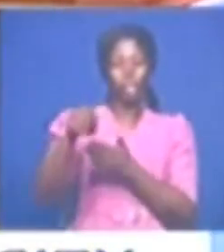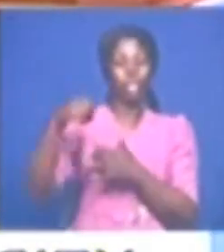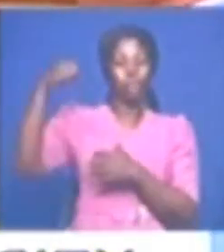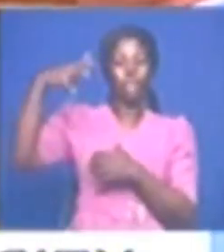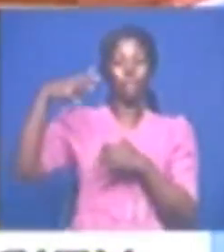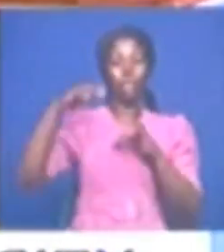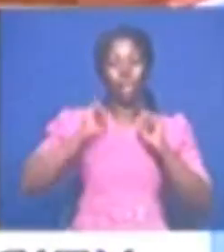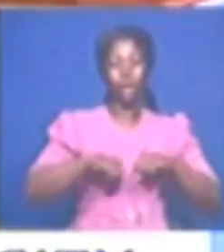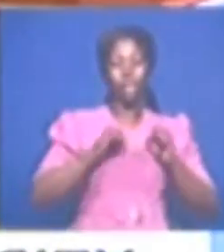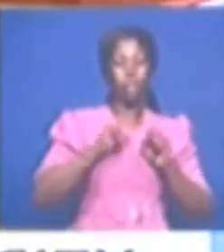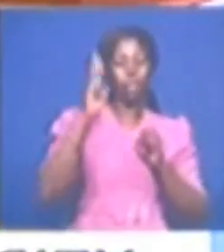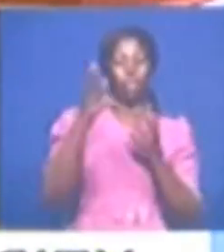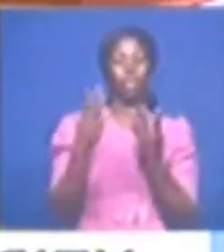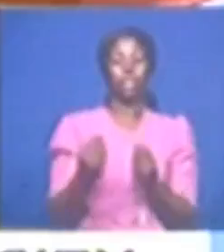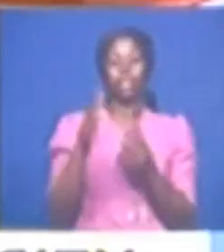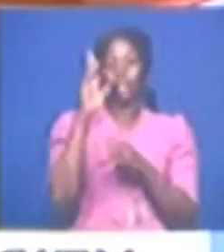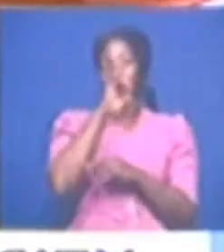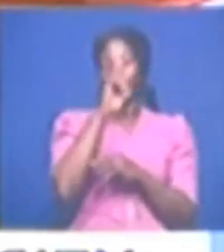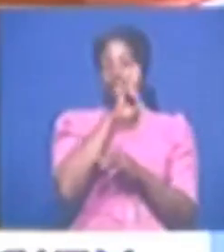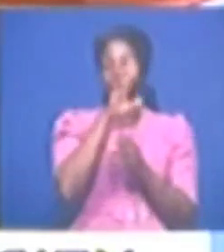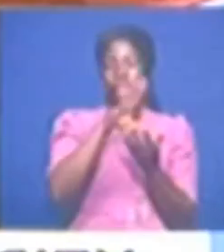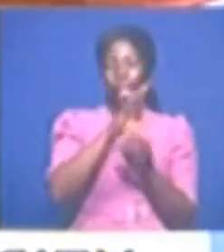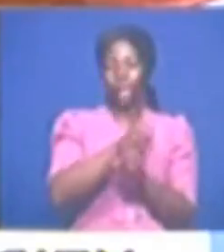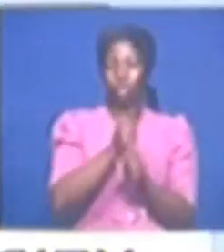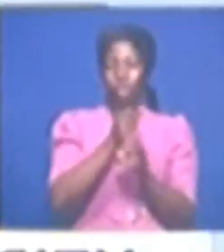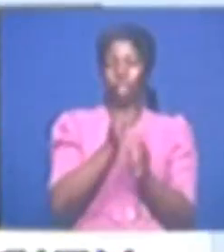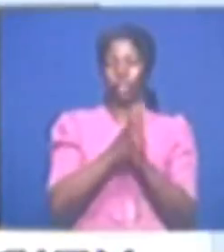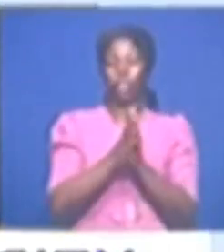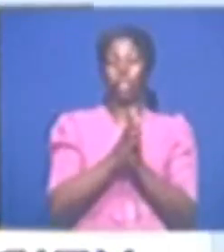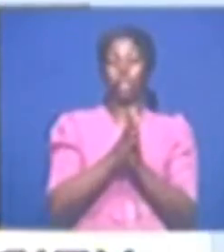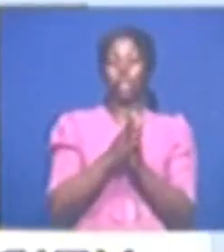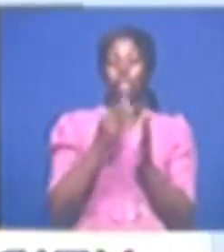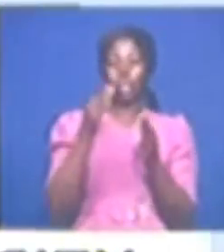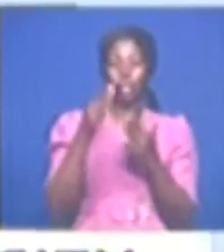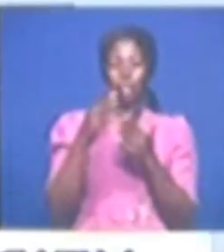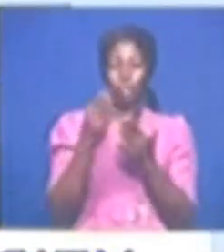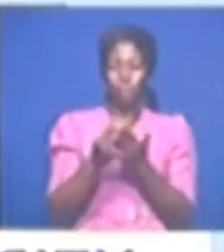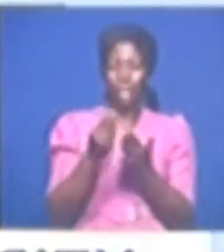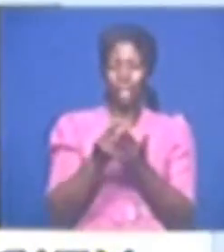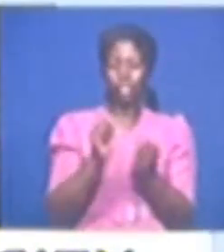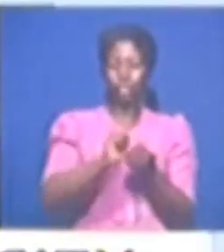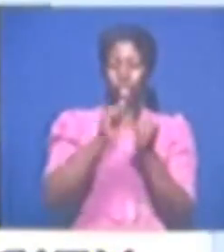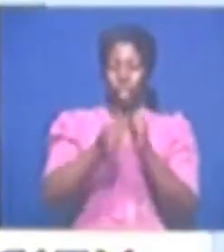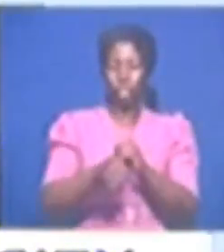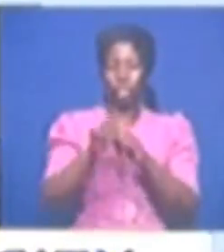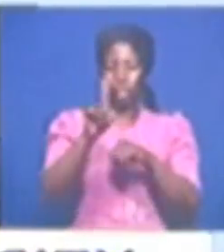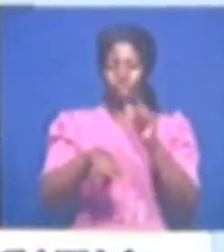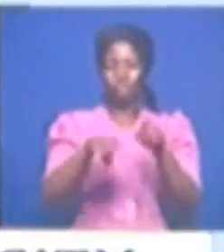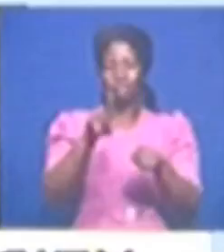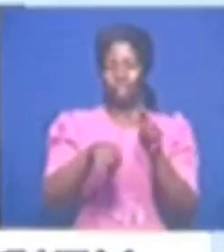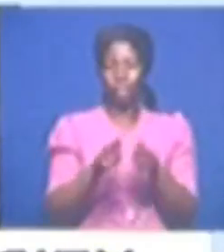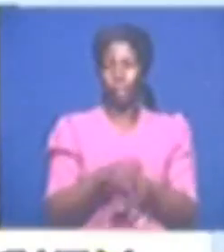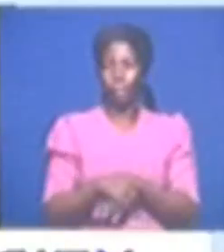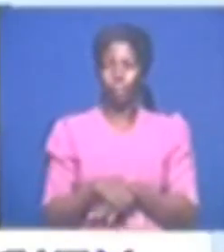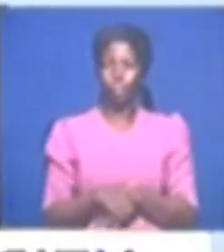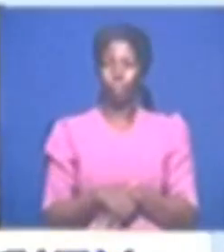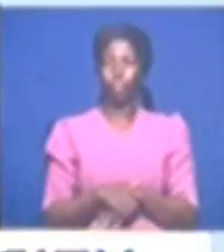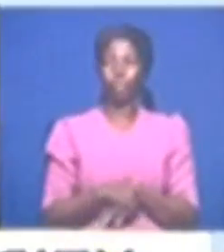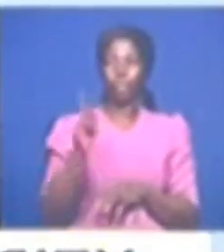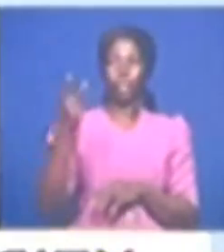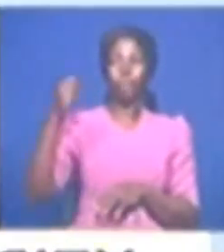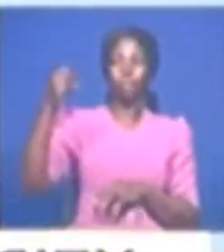ease risk associated with forex fluctuations. The payments that Kenya Power makes to project developers are in